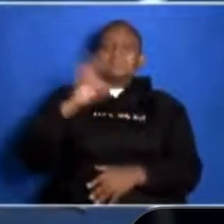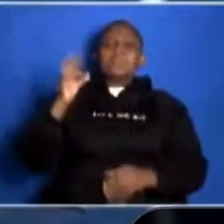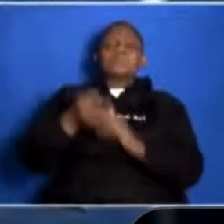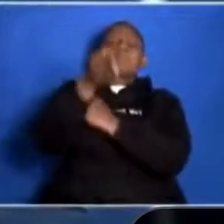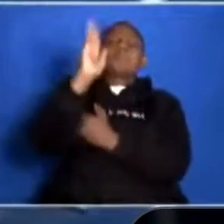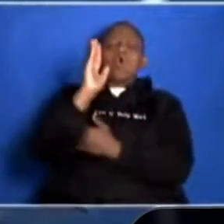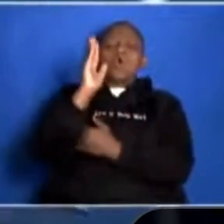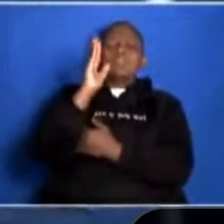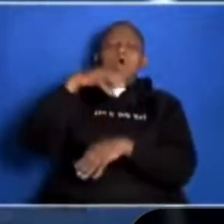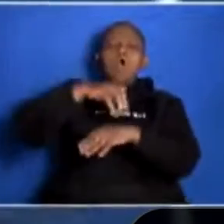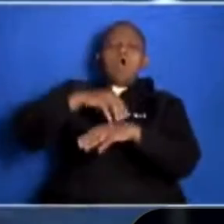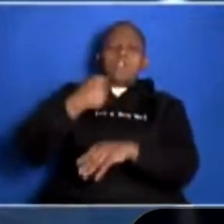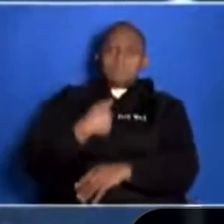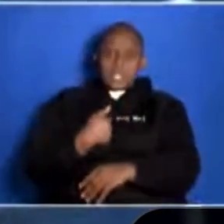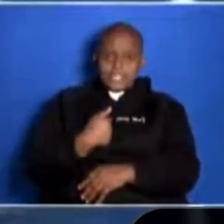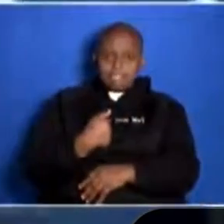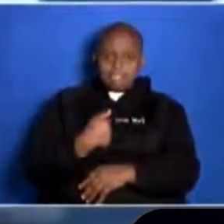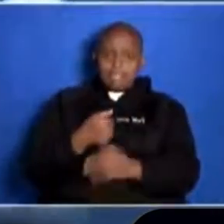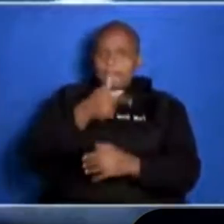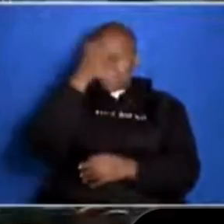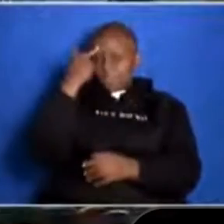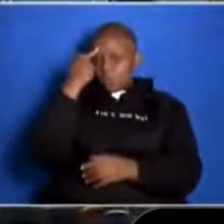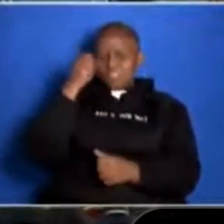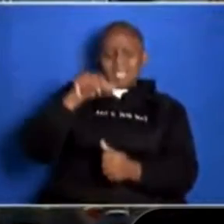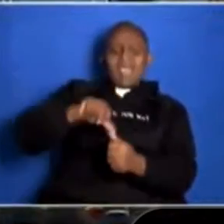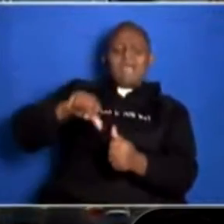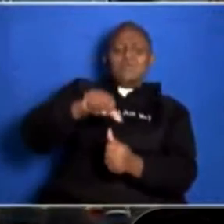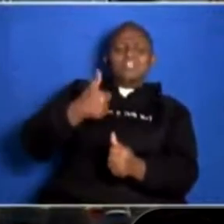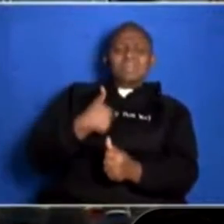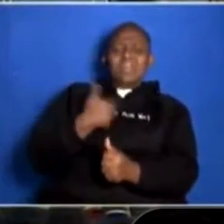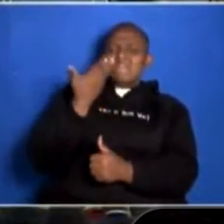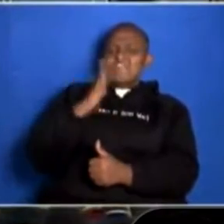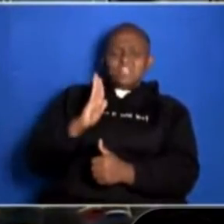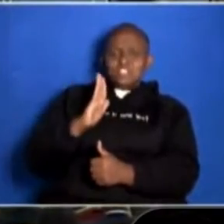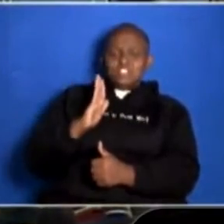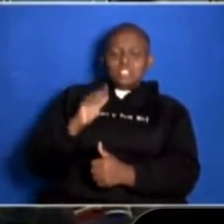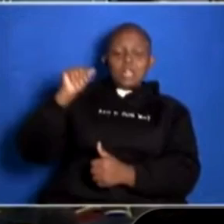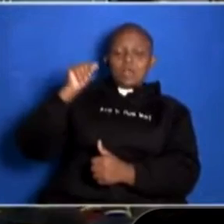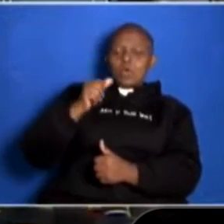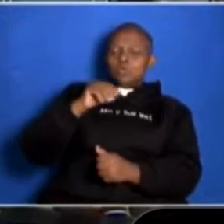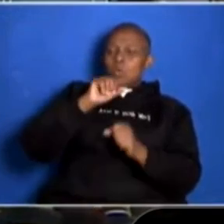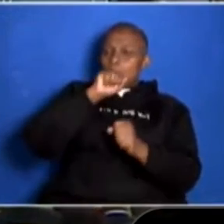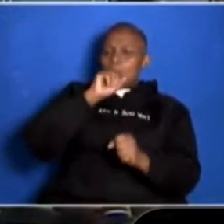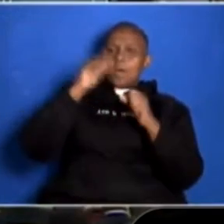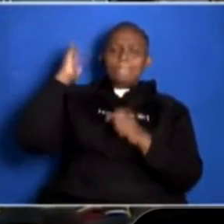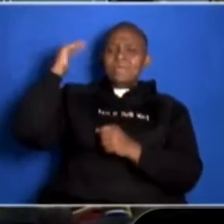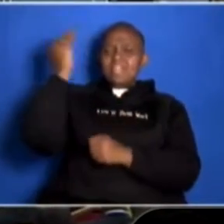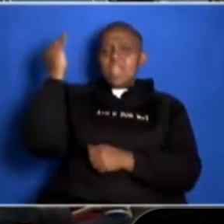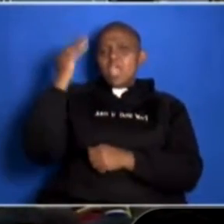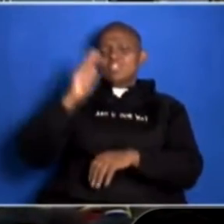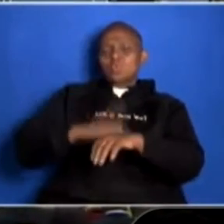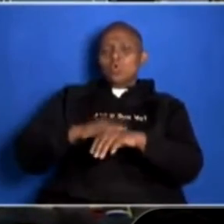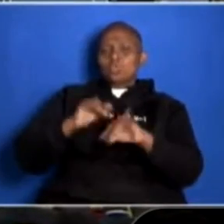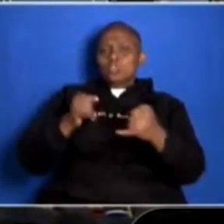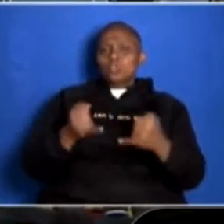is upon me. Roho wa Bwana yuko juu yangu. Because he's anointed me. Amenitia mafuta. To preach the good news to the poor. To heal